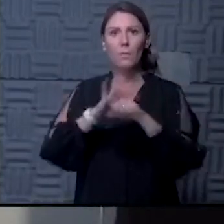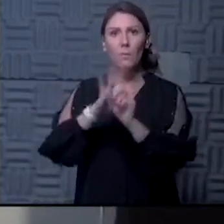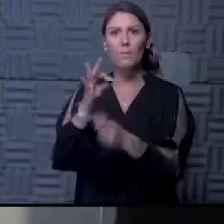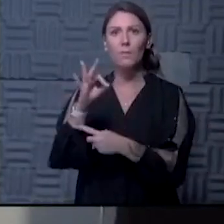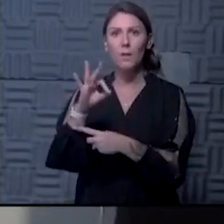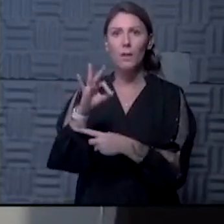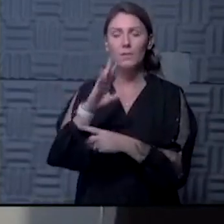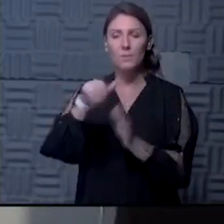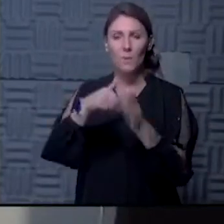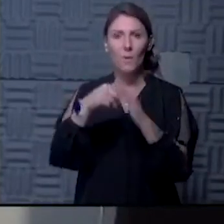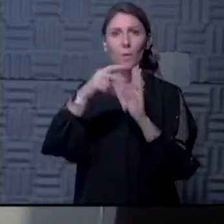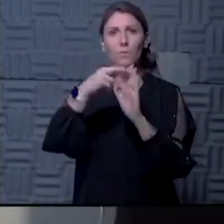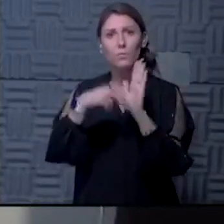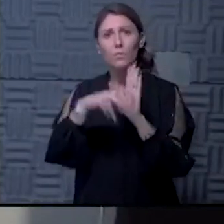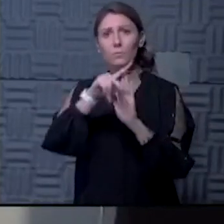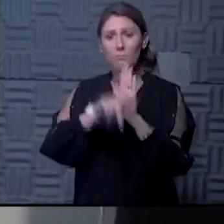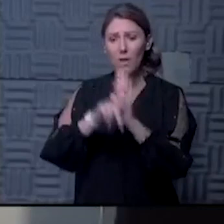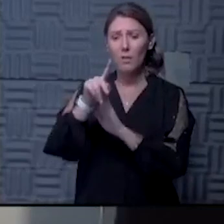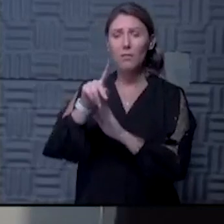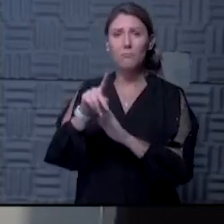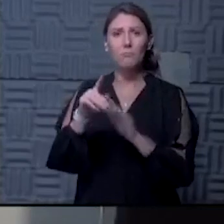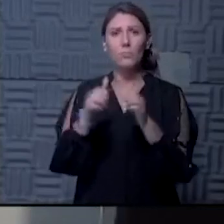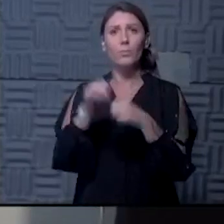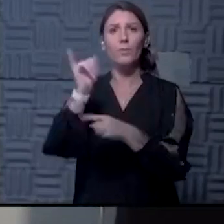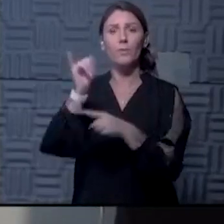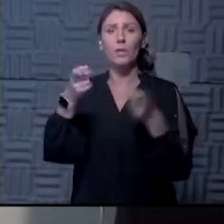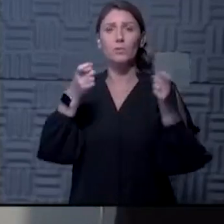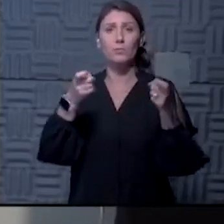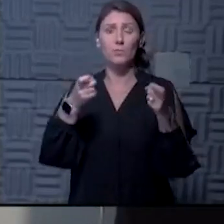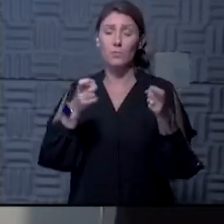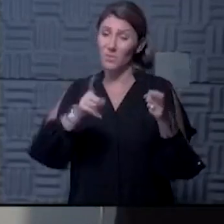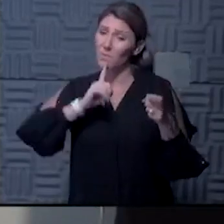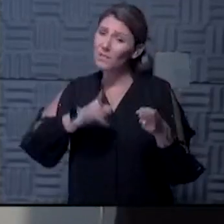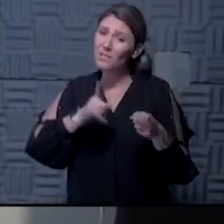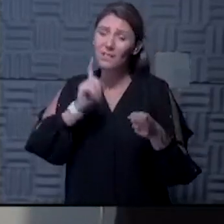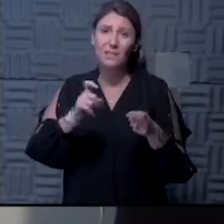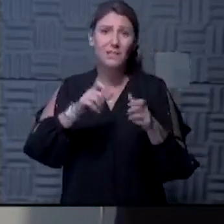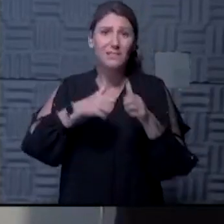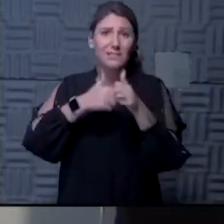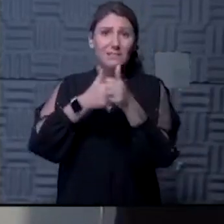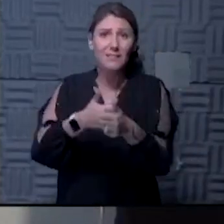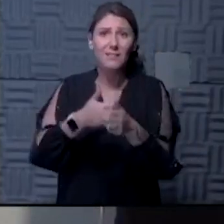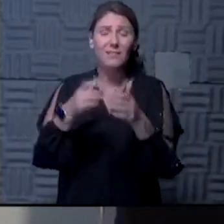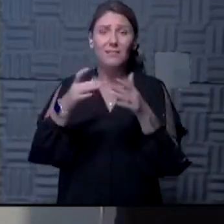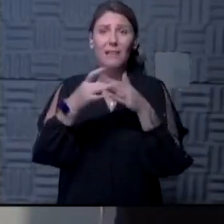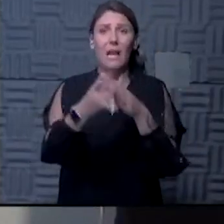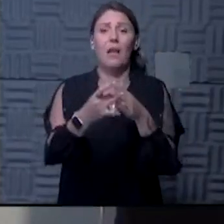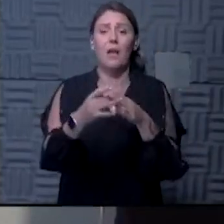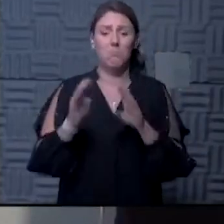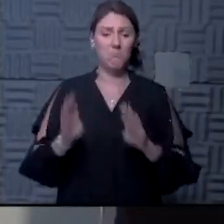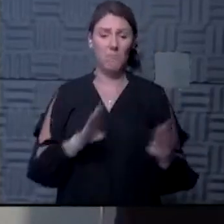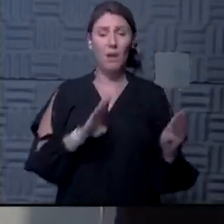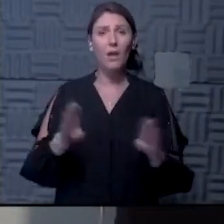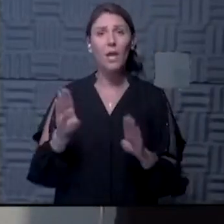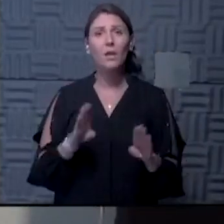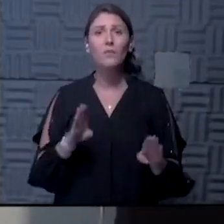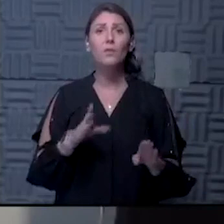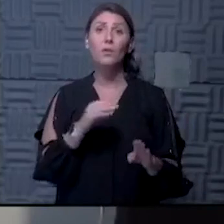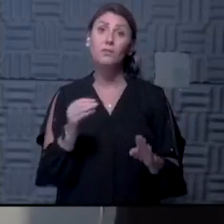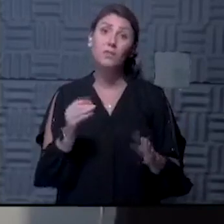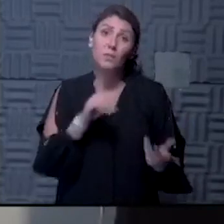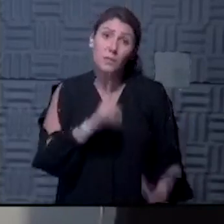of infection control that you guys keep mentioning, those really have to guide the behavior,